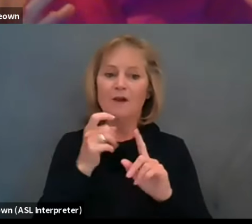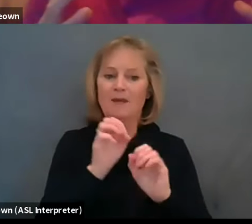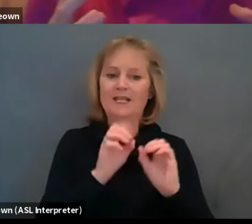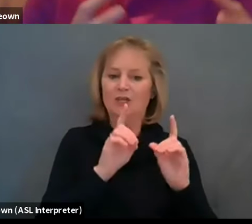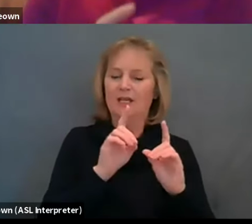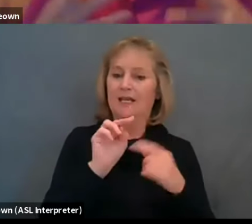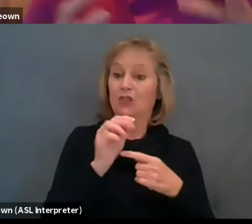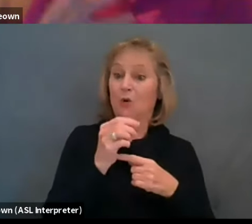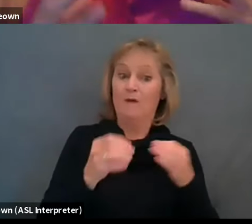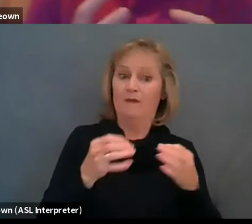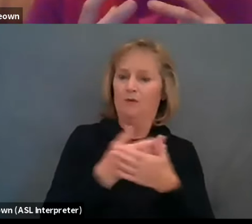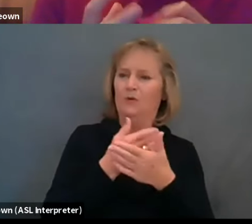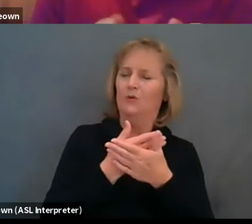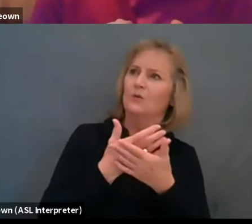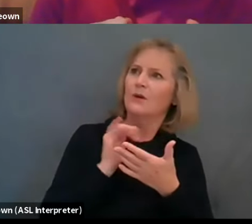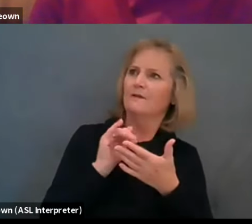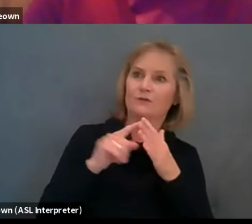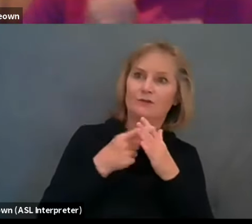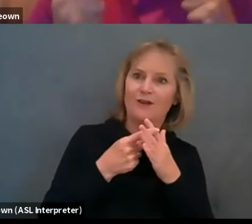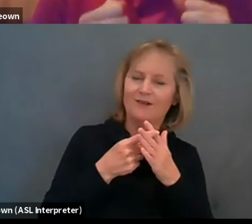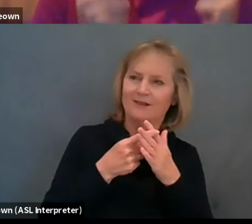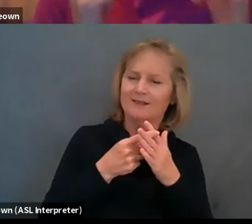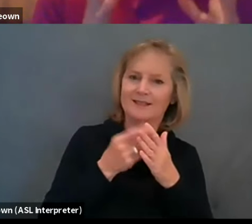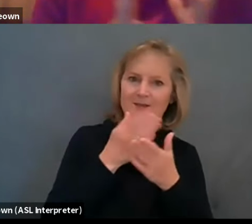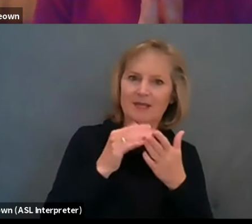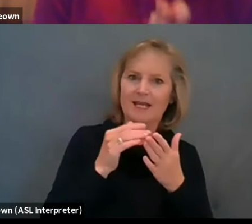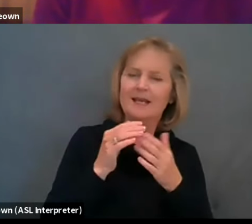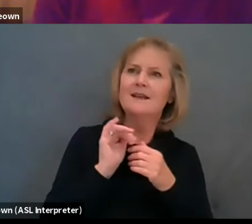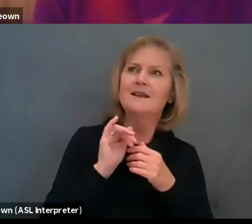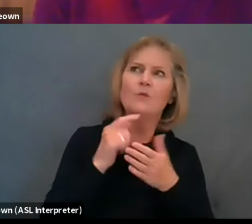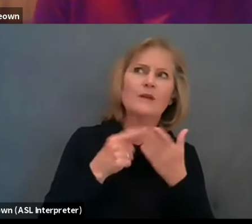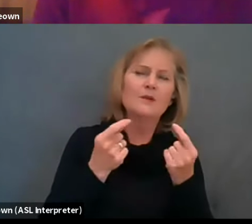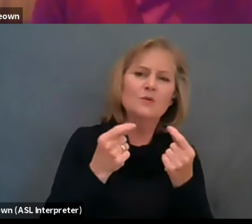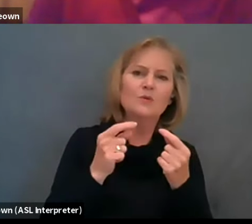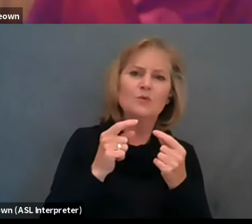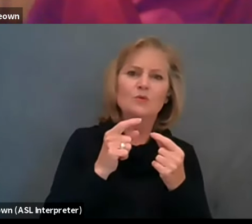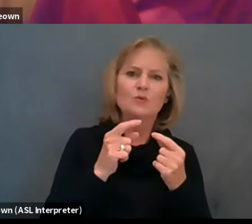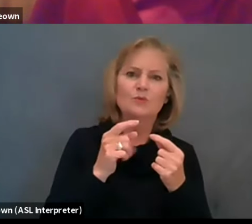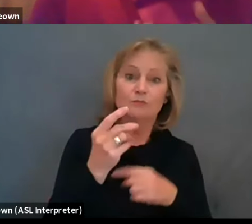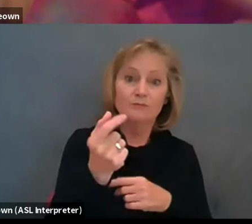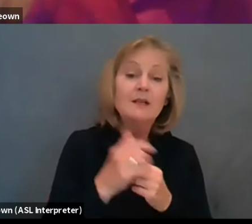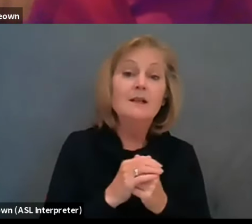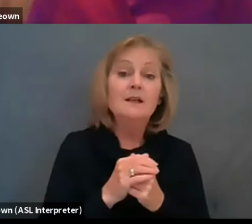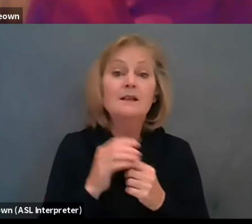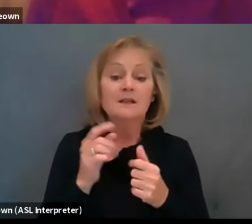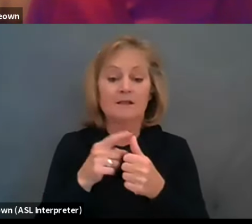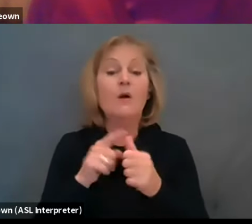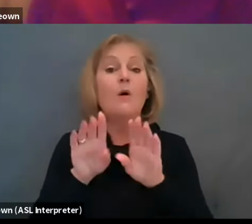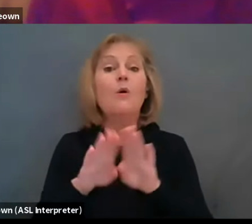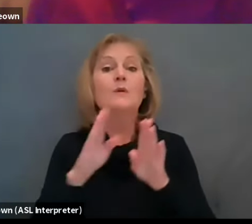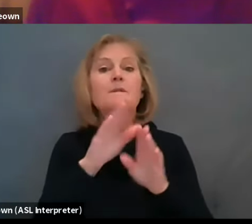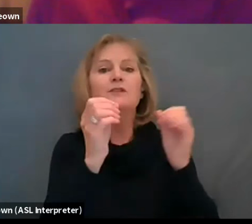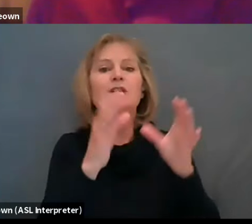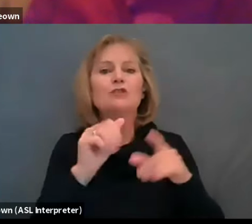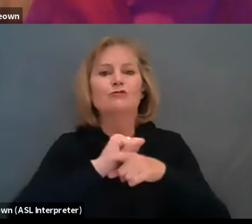new to this, they have to start with something they could see what could they do straight away. One would be to open up their teacher